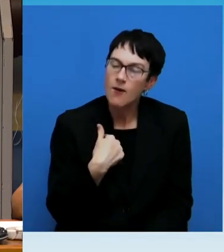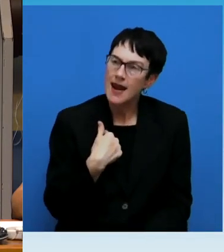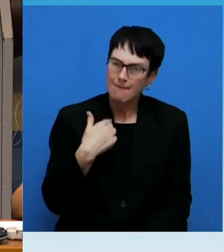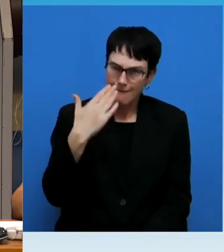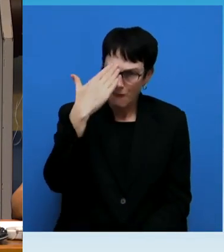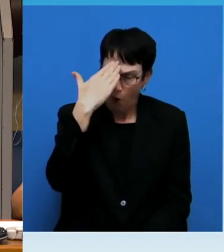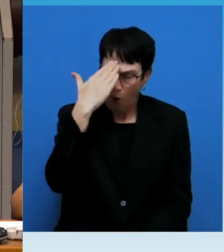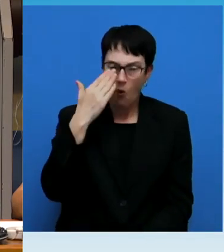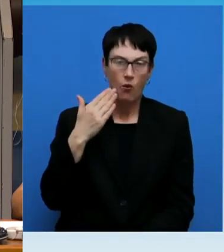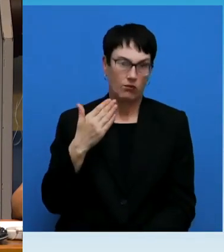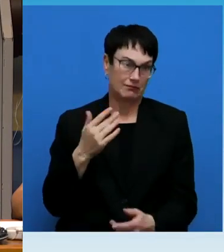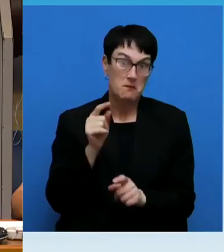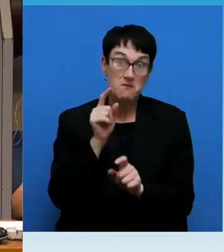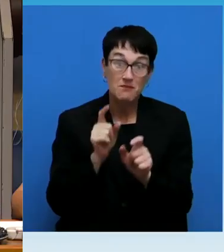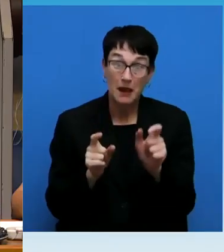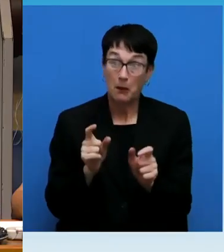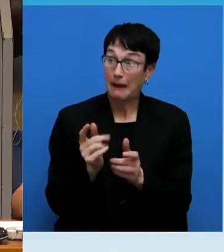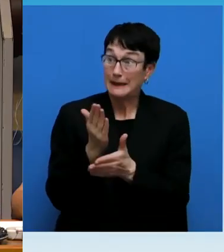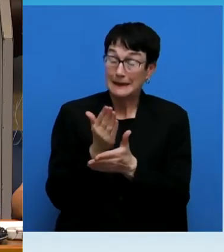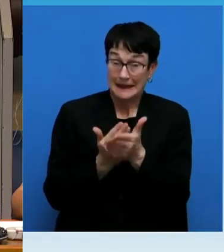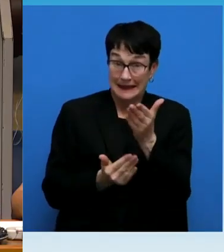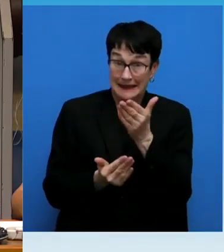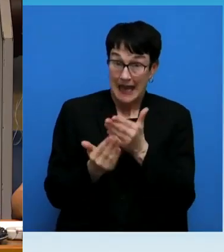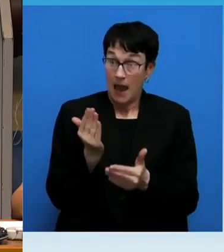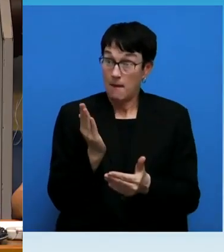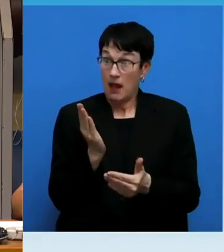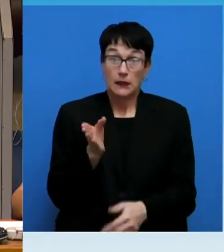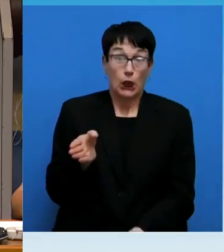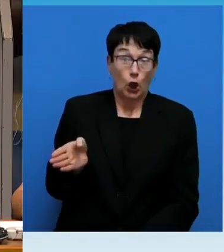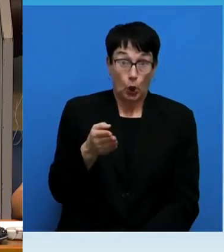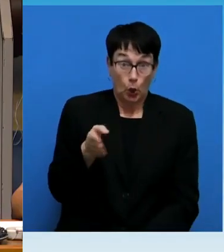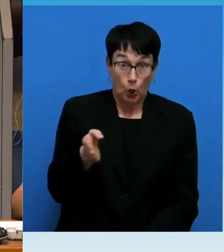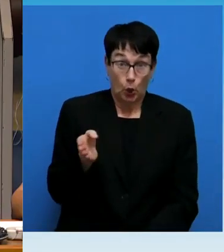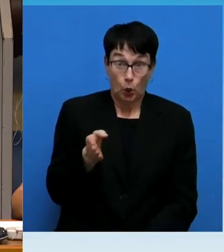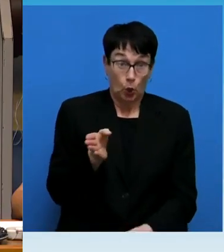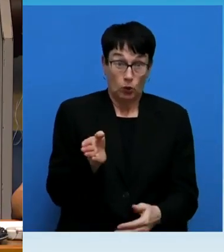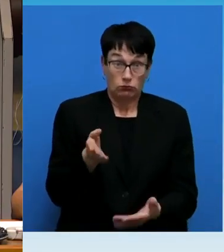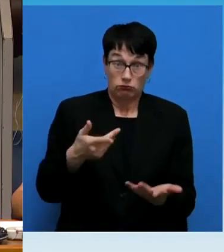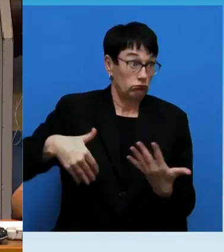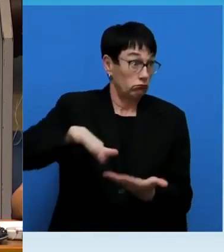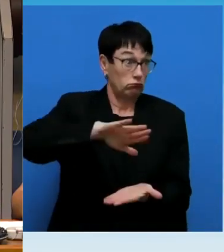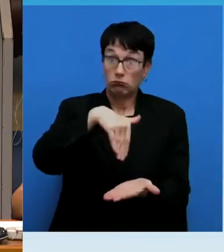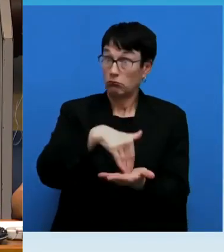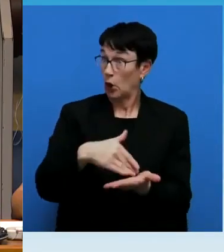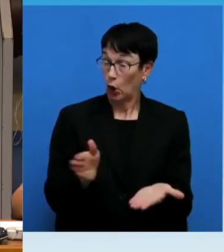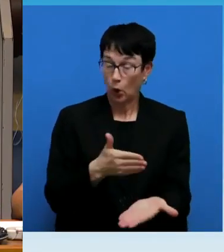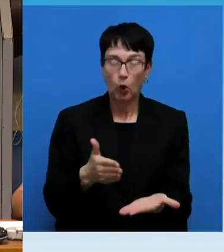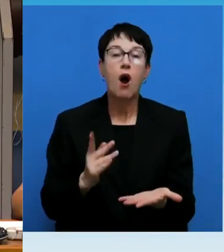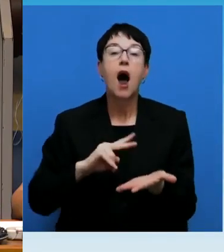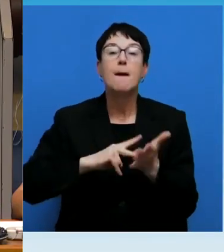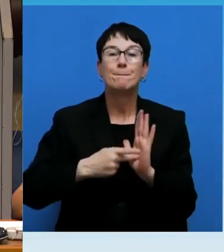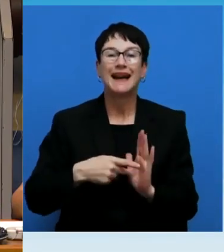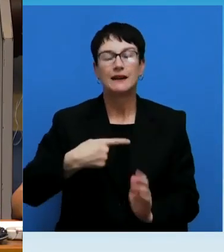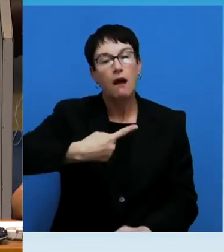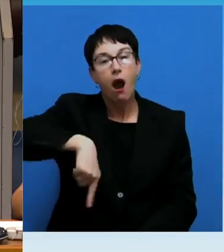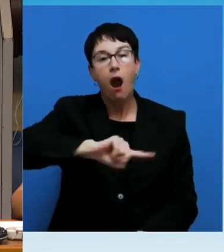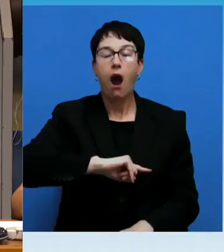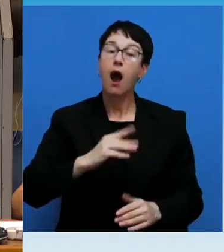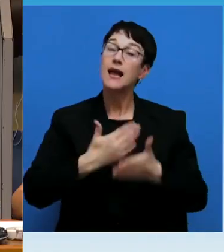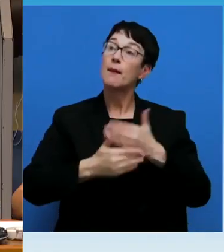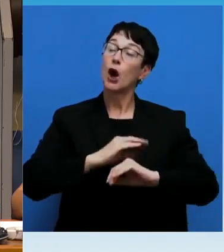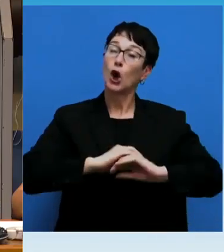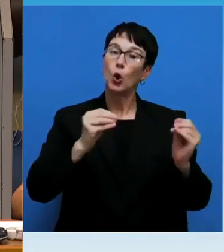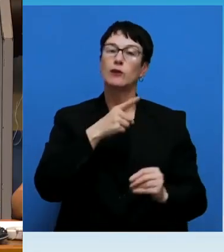room when decisions are being taken that affect their lives. Across the programs we run, disability inclusion is still